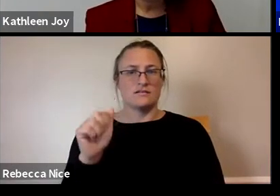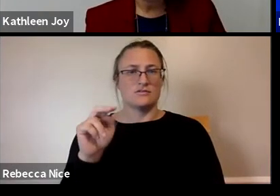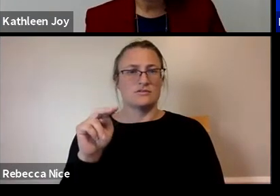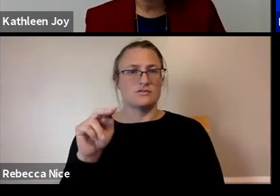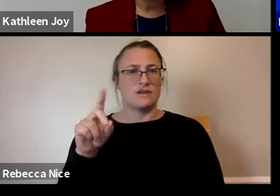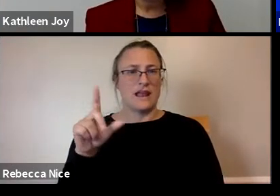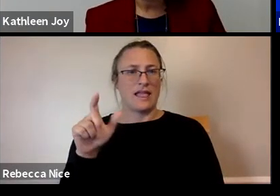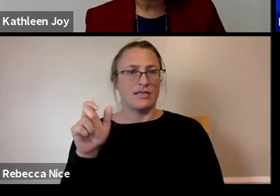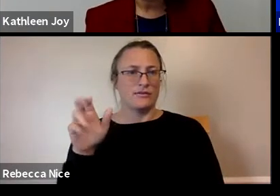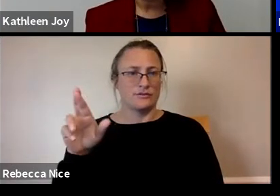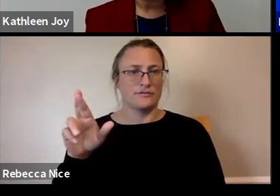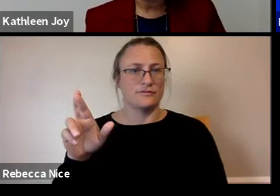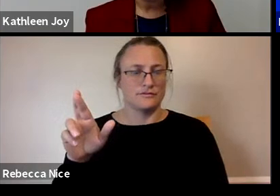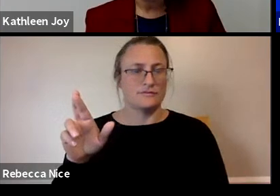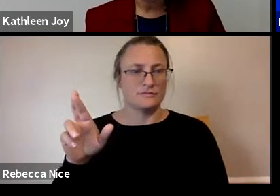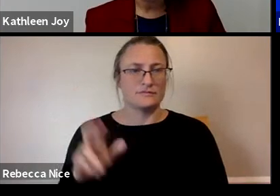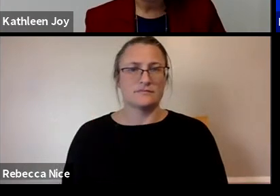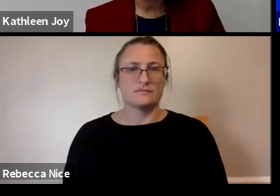Chandler.